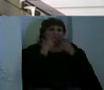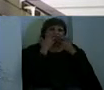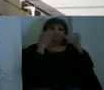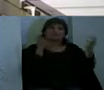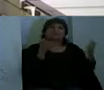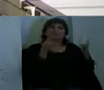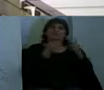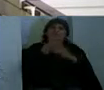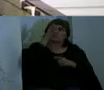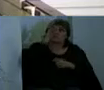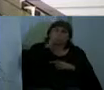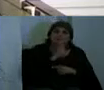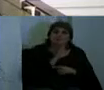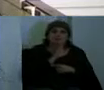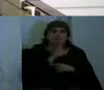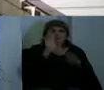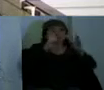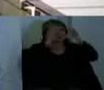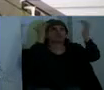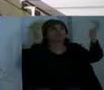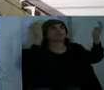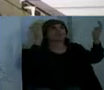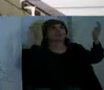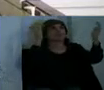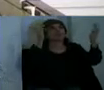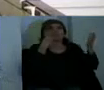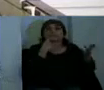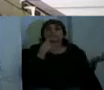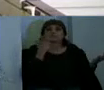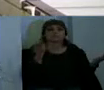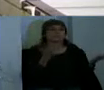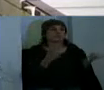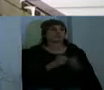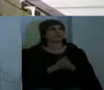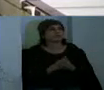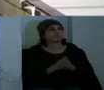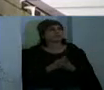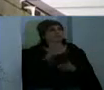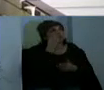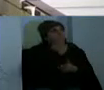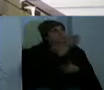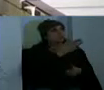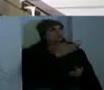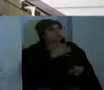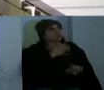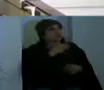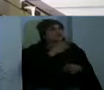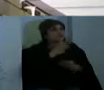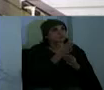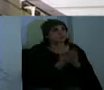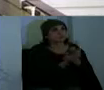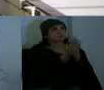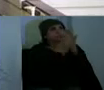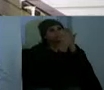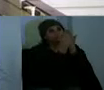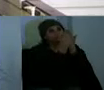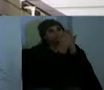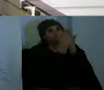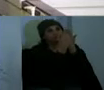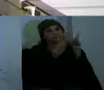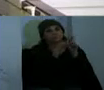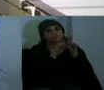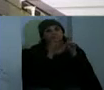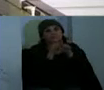to his God in heaven. And what did he say? He says, you are my shield, as he was running